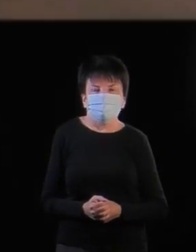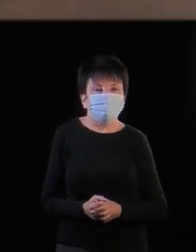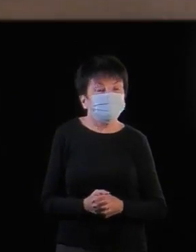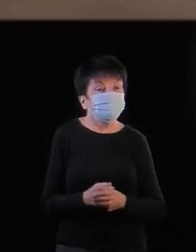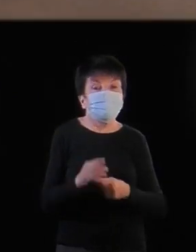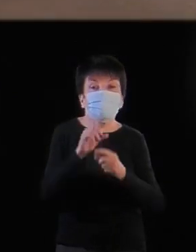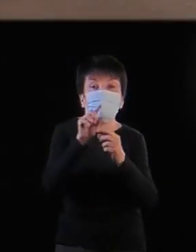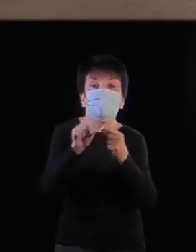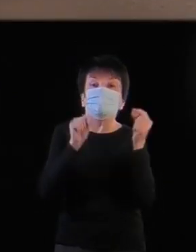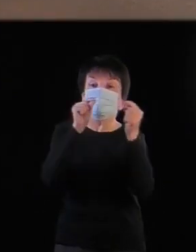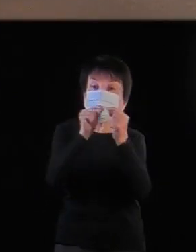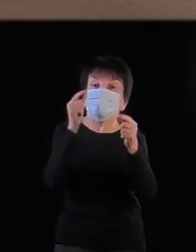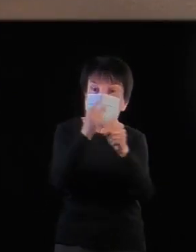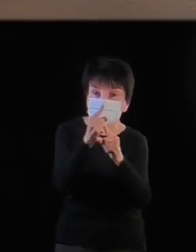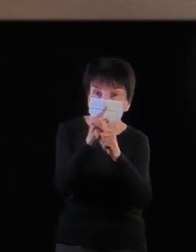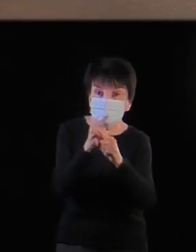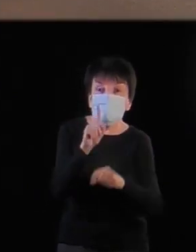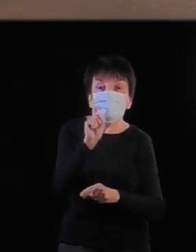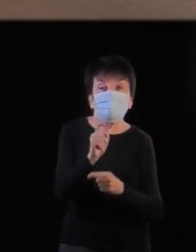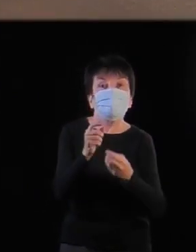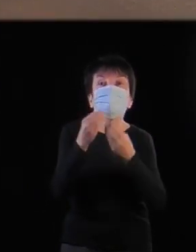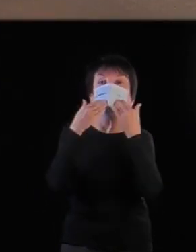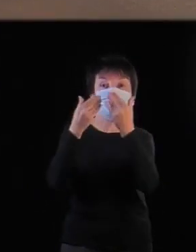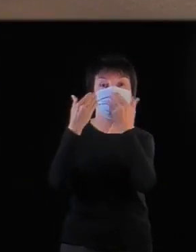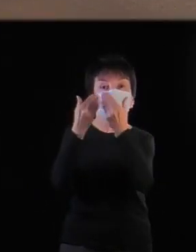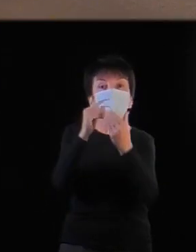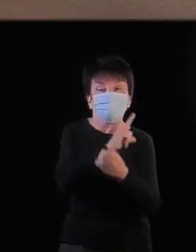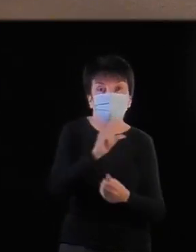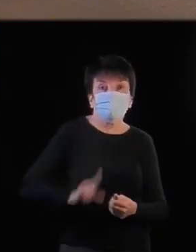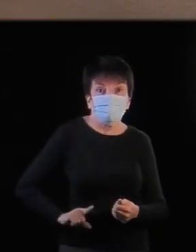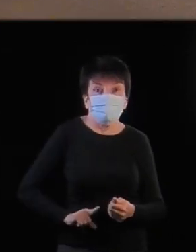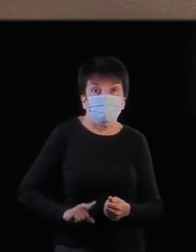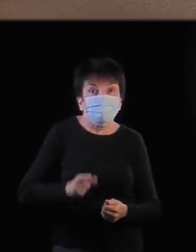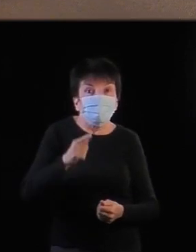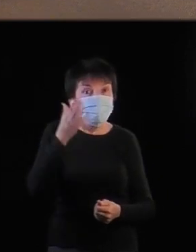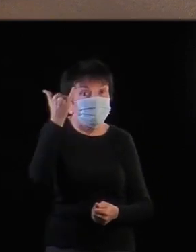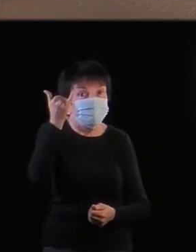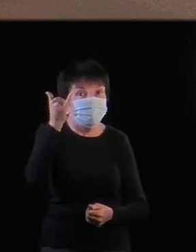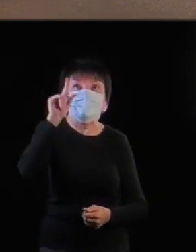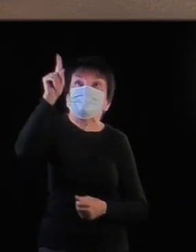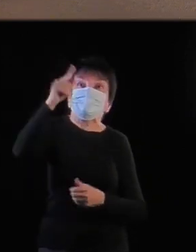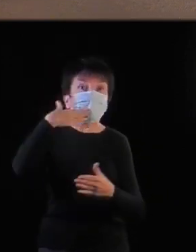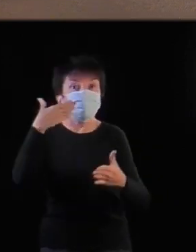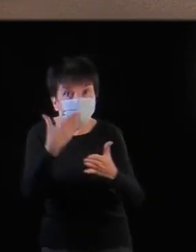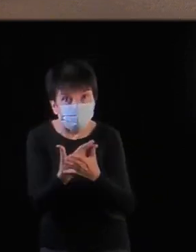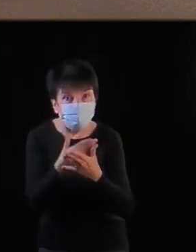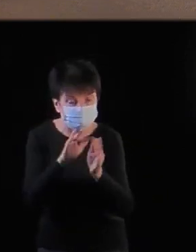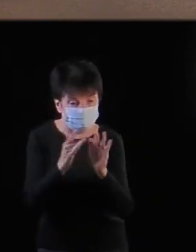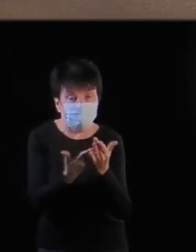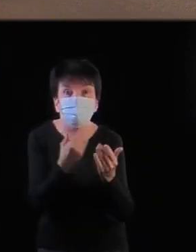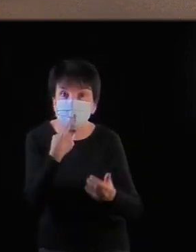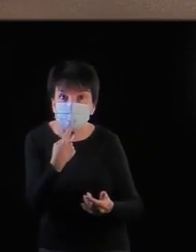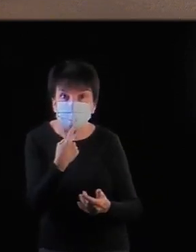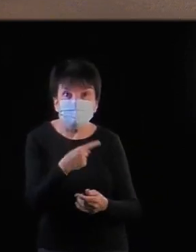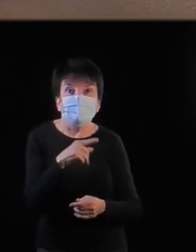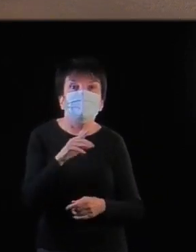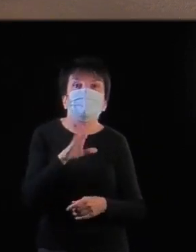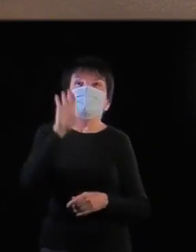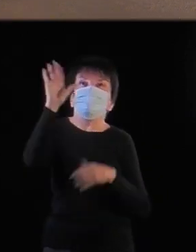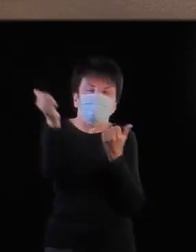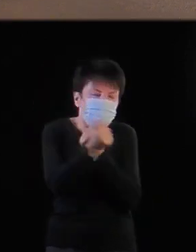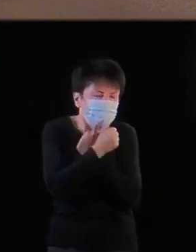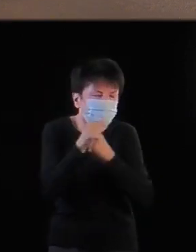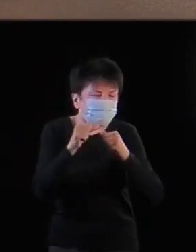That's exactly right. We need to give thanks to the Lord. The Bible says, for he is good, and his love